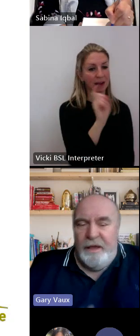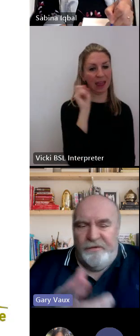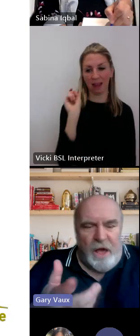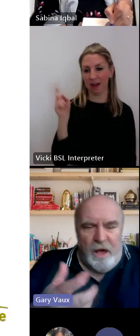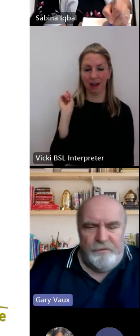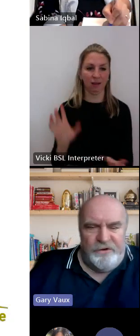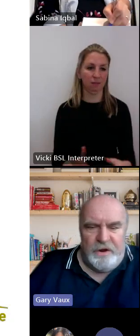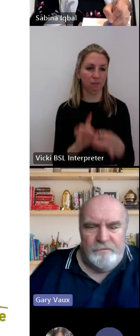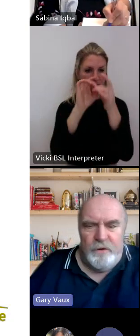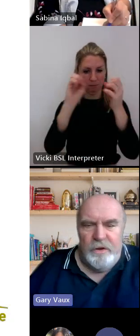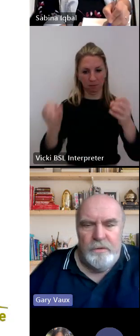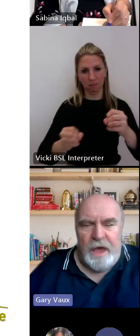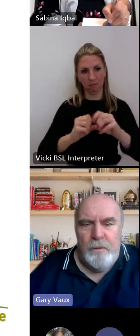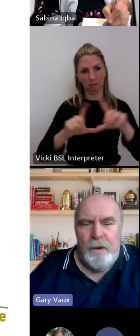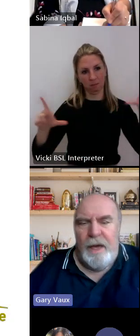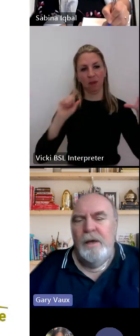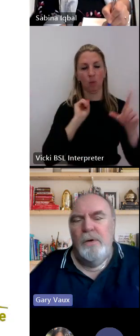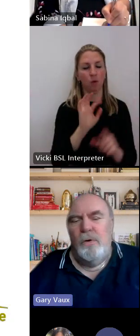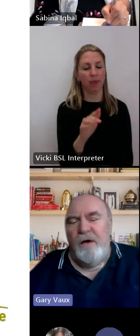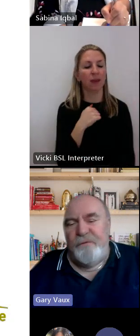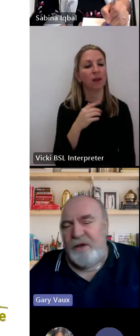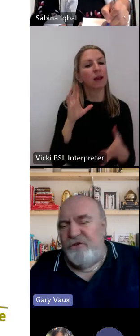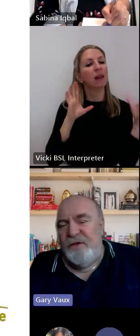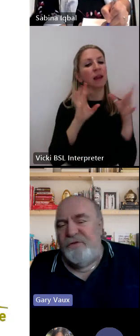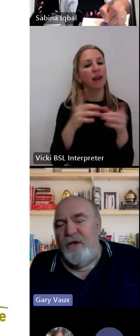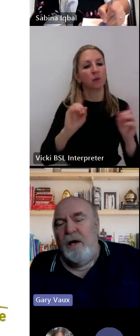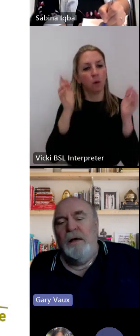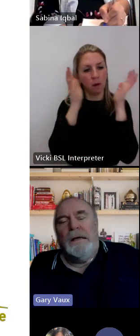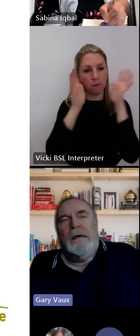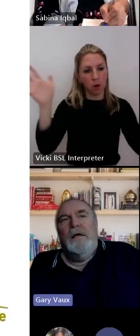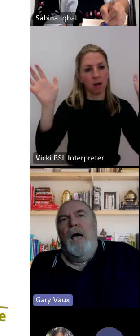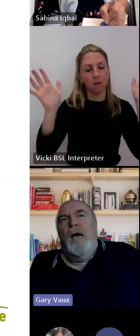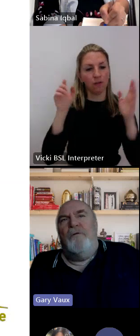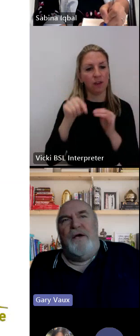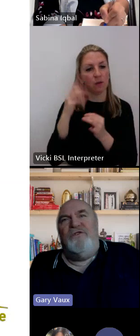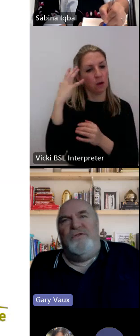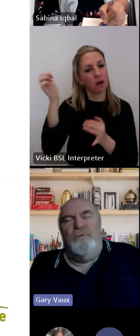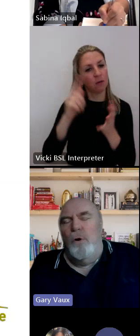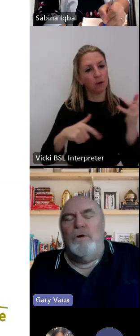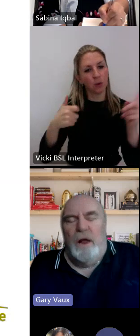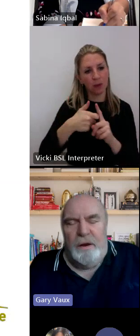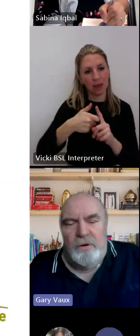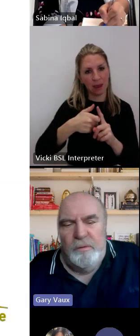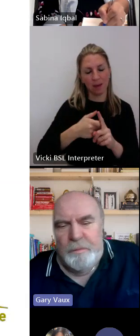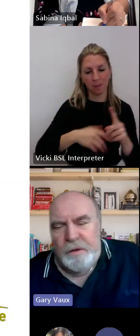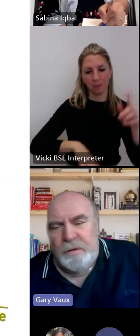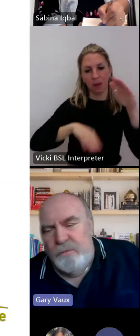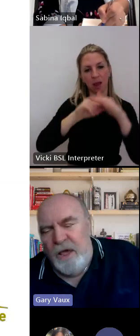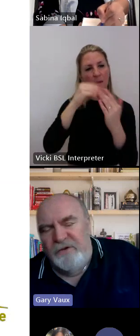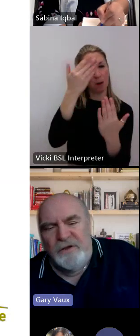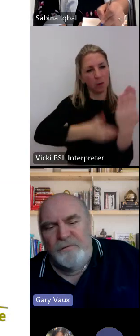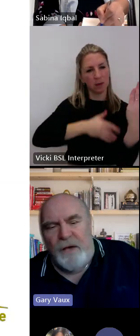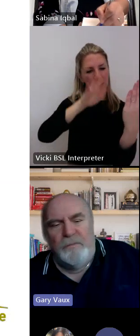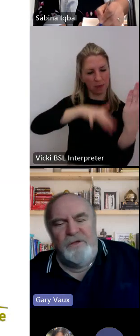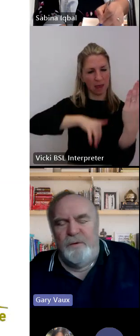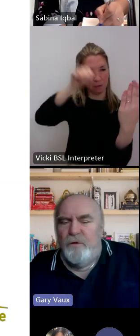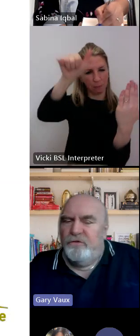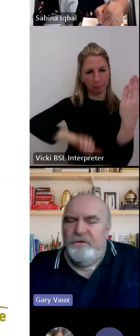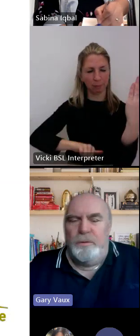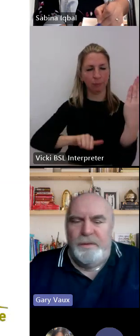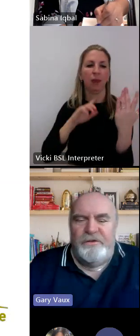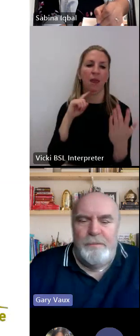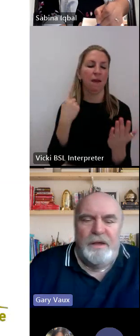The link is to hertfordshiregov.uk, where all our fact sheets are. Our fact sheets cover all client groups, but in relation to